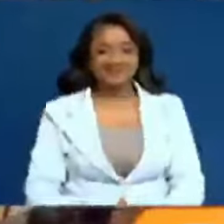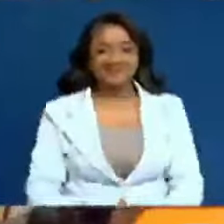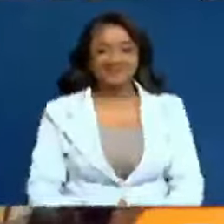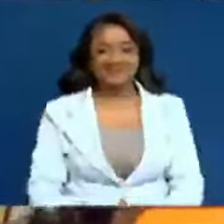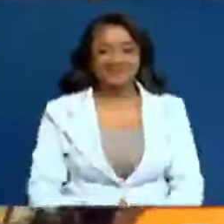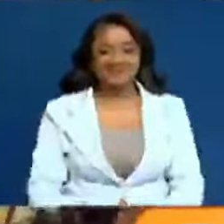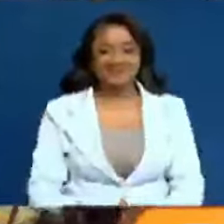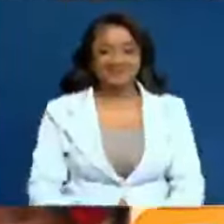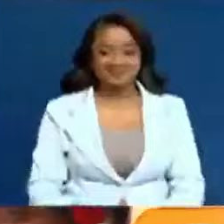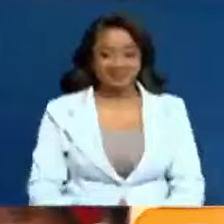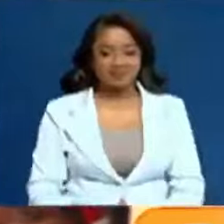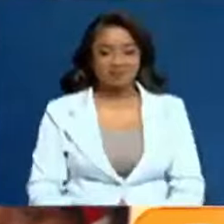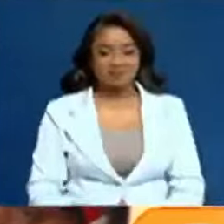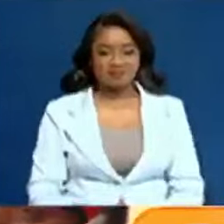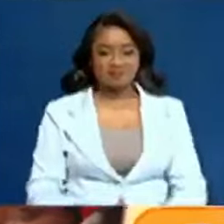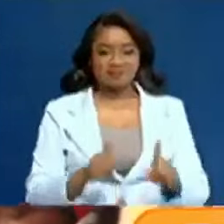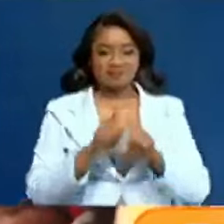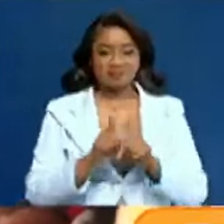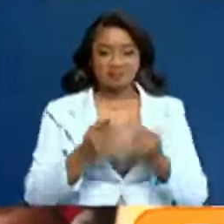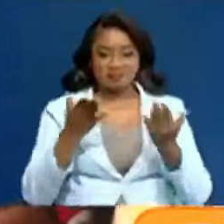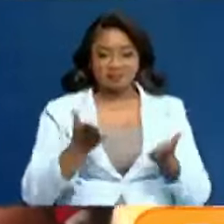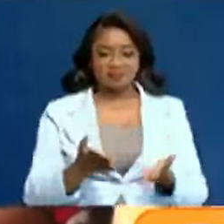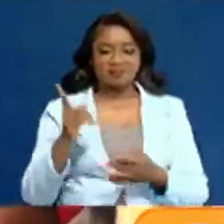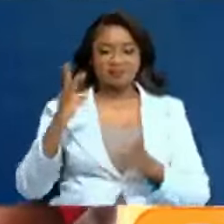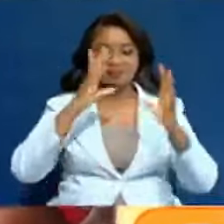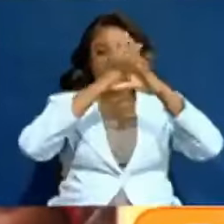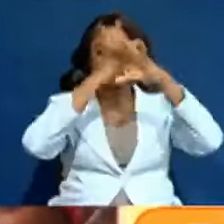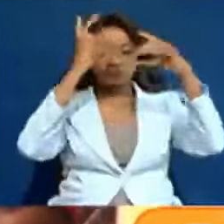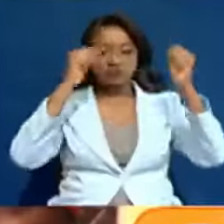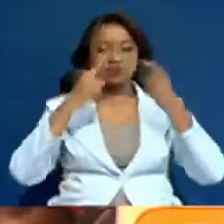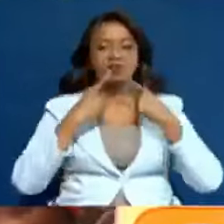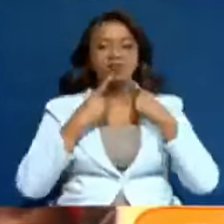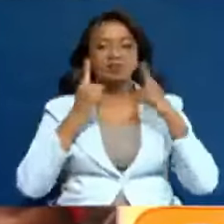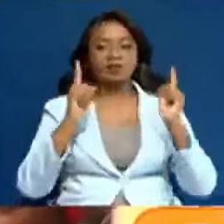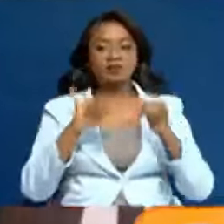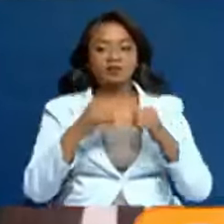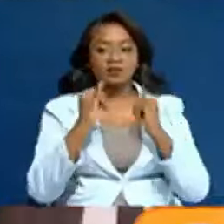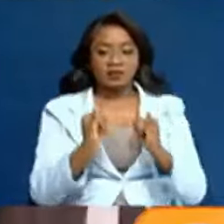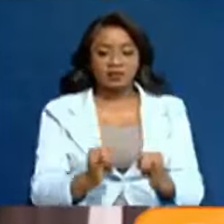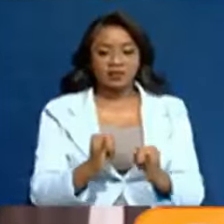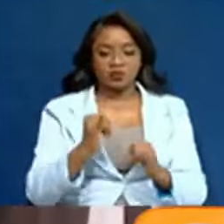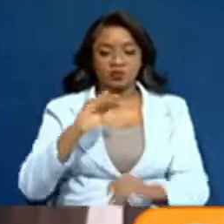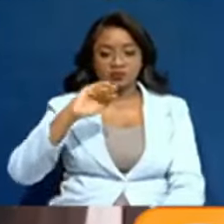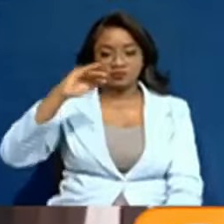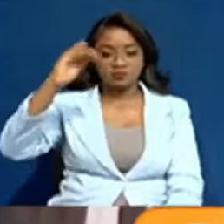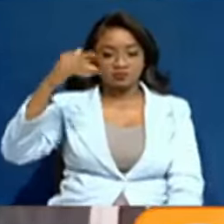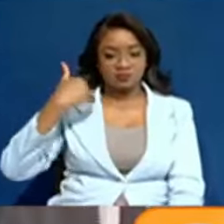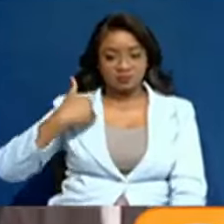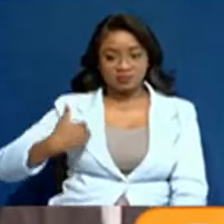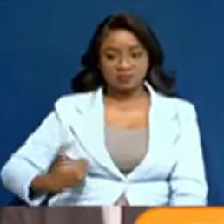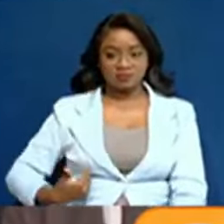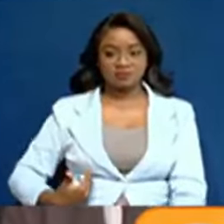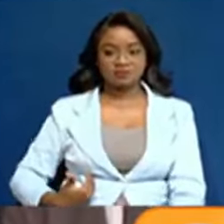The height of the event being the presidential proclamation of the new city. I,